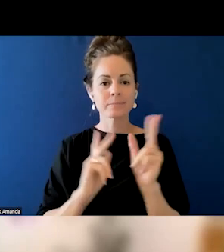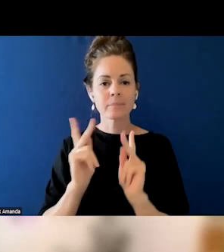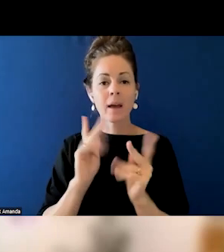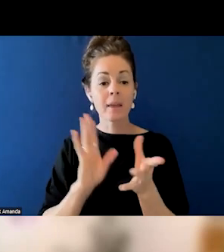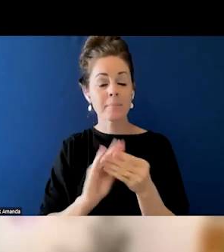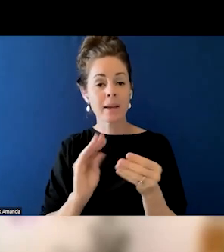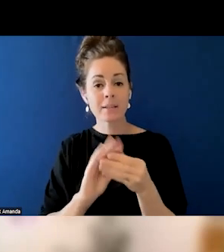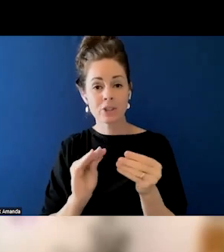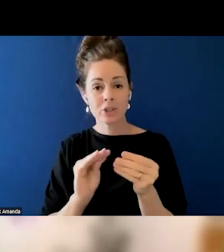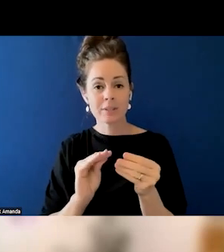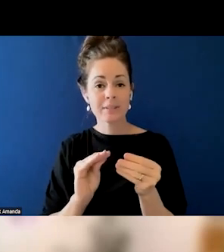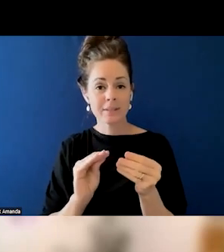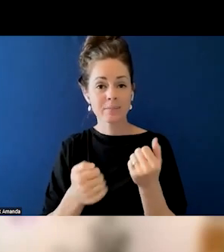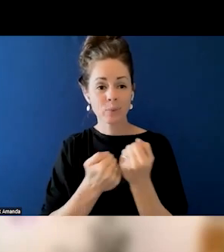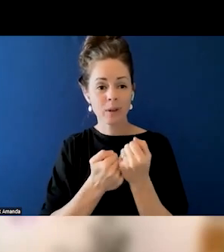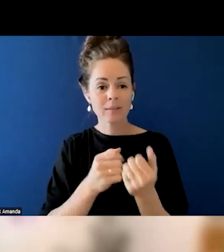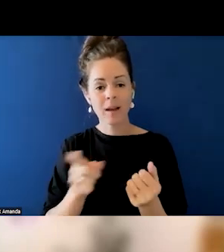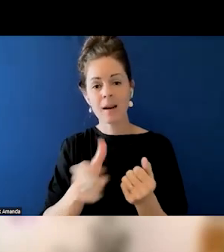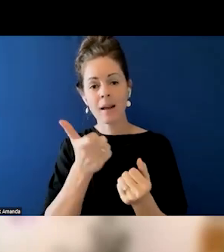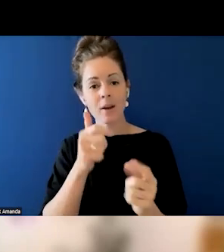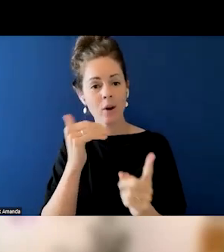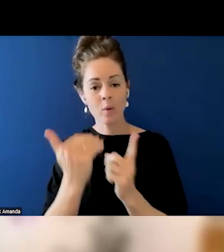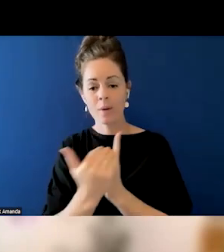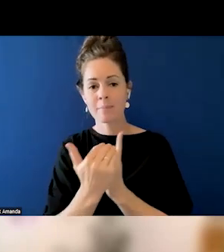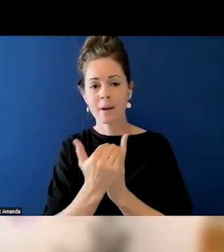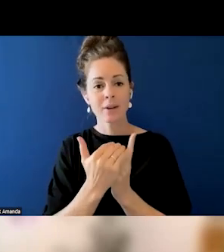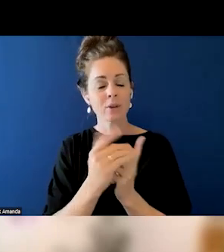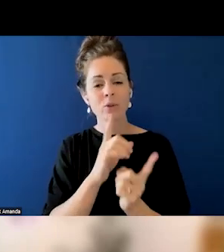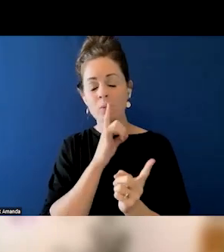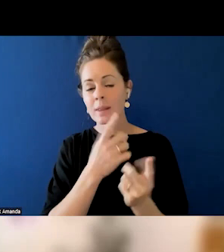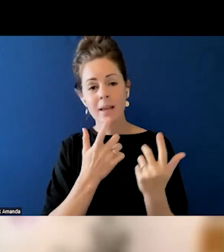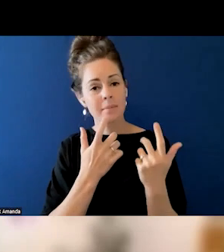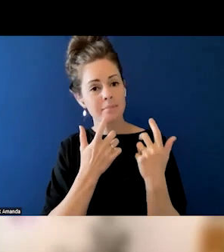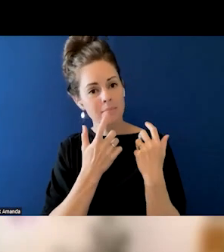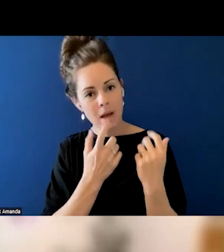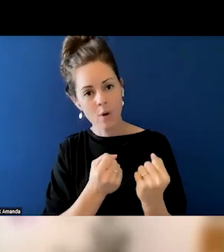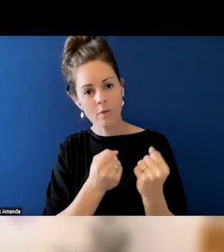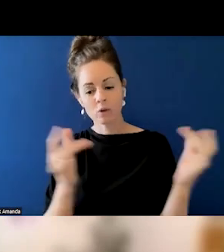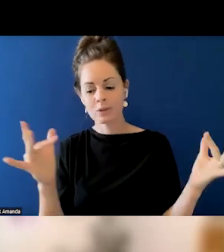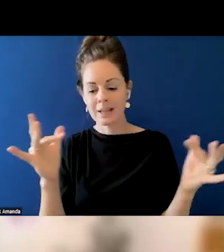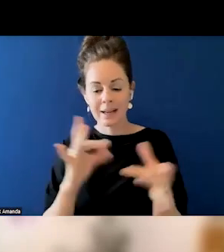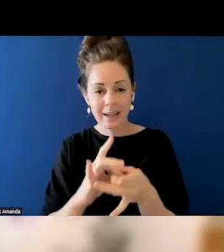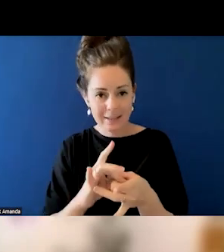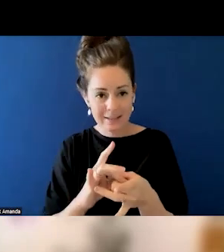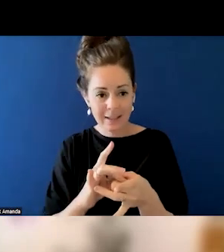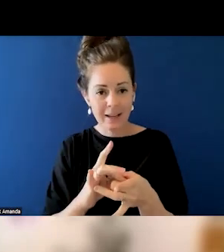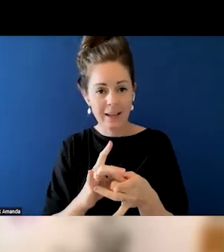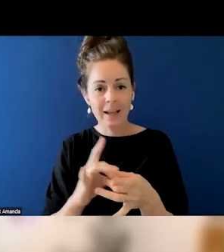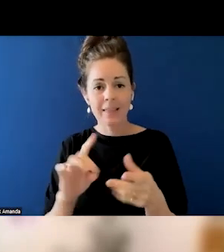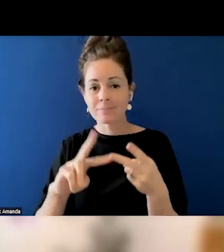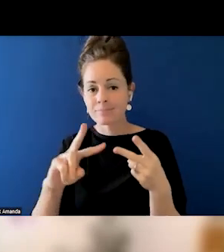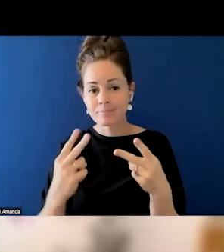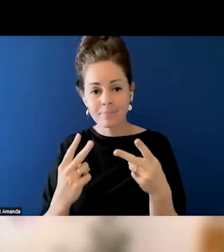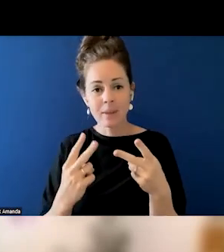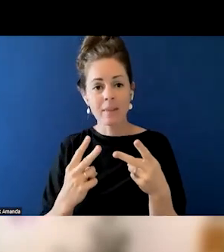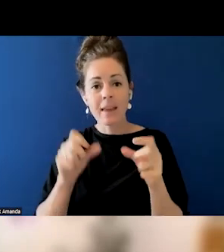behind it. I think that's another reminder to us of how powerful it is that they are connected, but number one, two, that they're able to